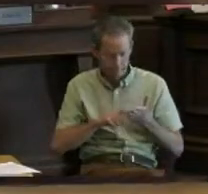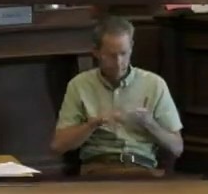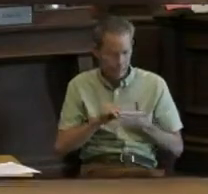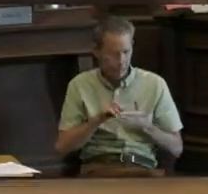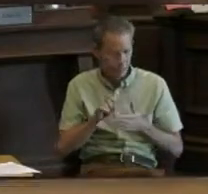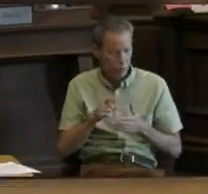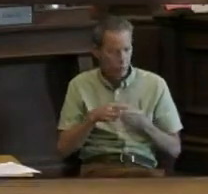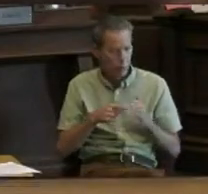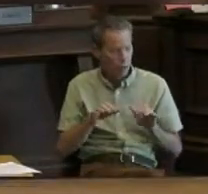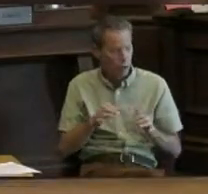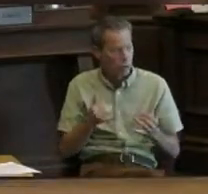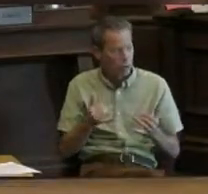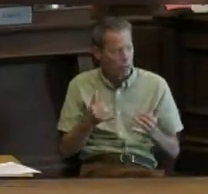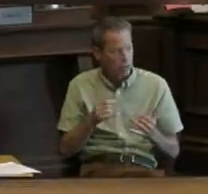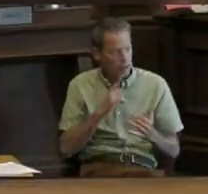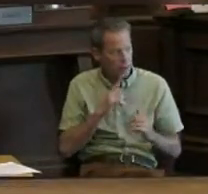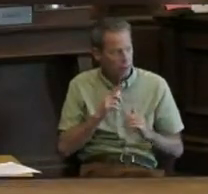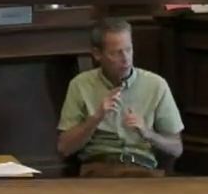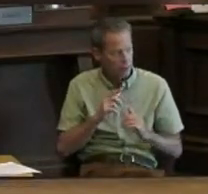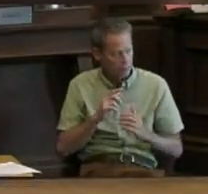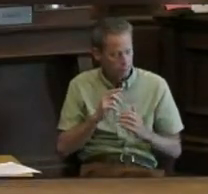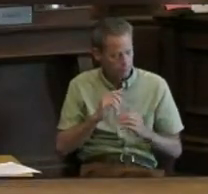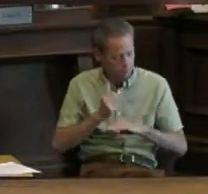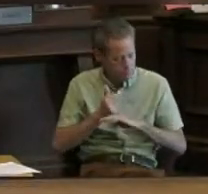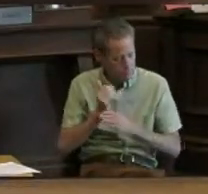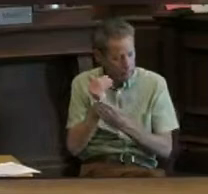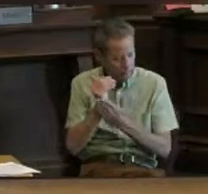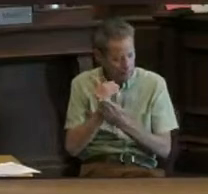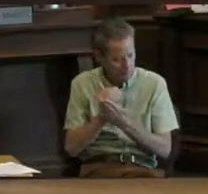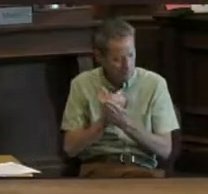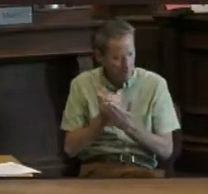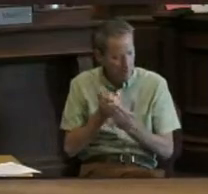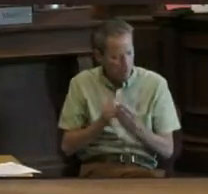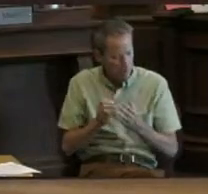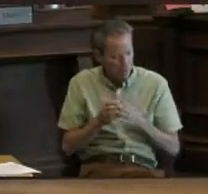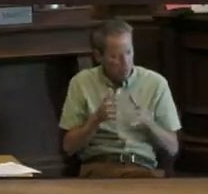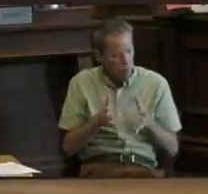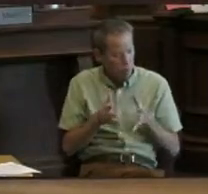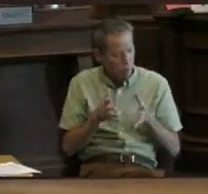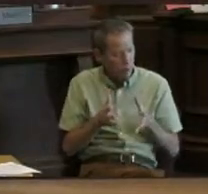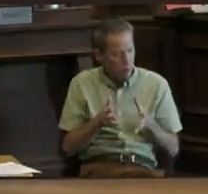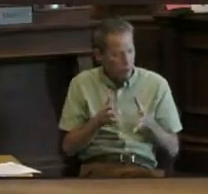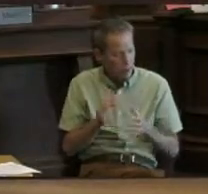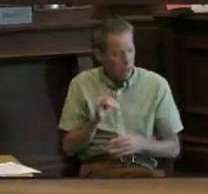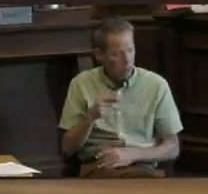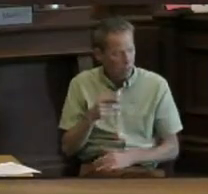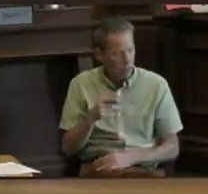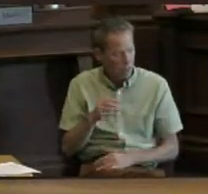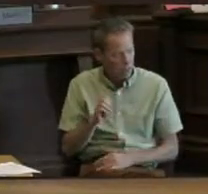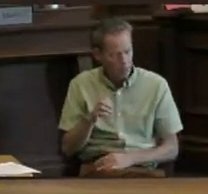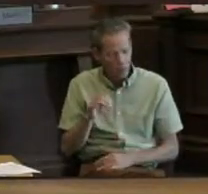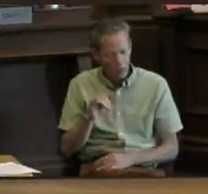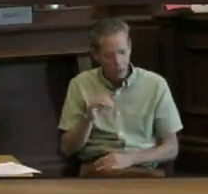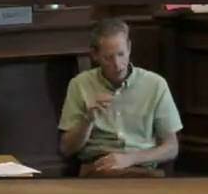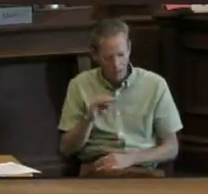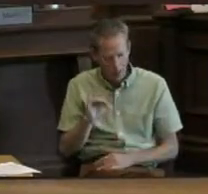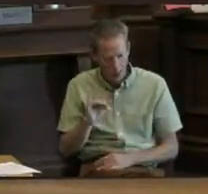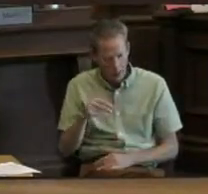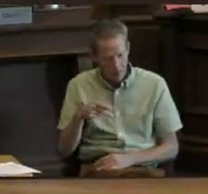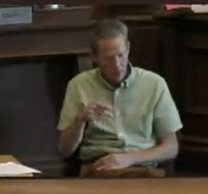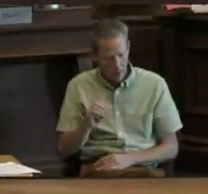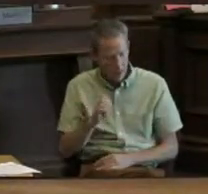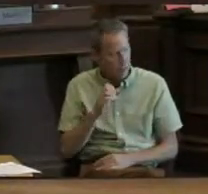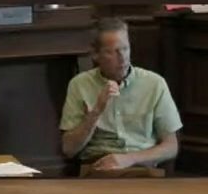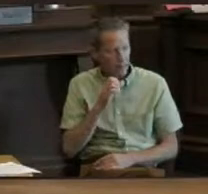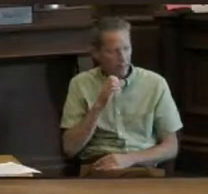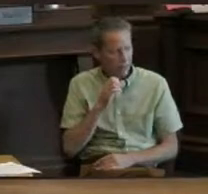are doing now is actually building a list of any of those remaining IPDs or MIPDs that did not